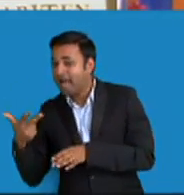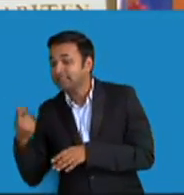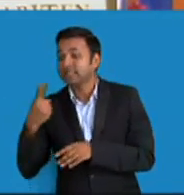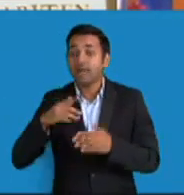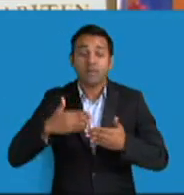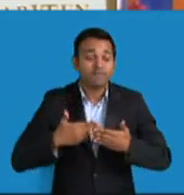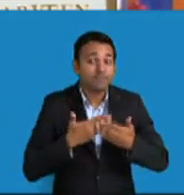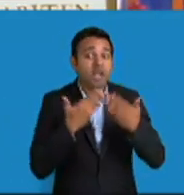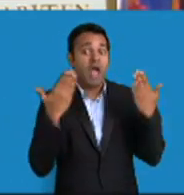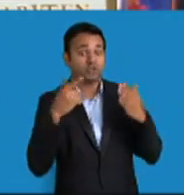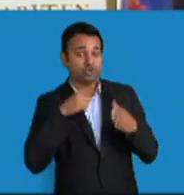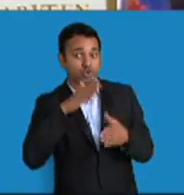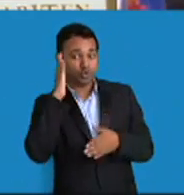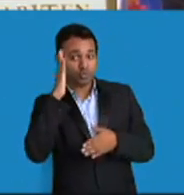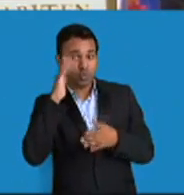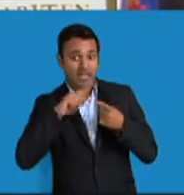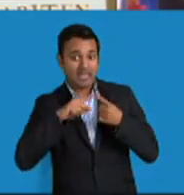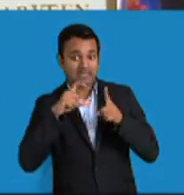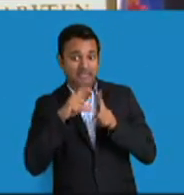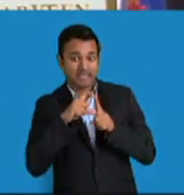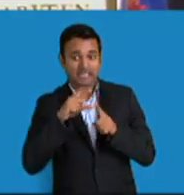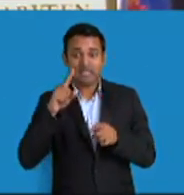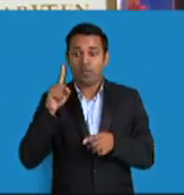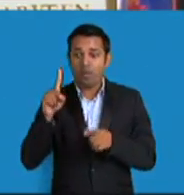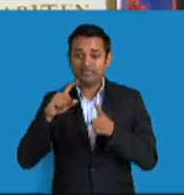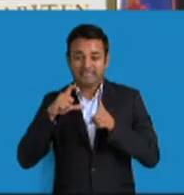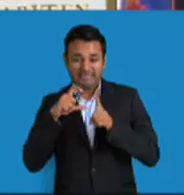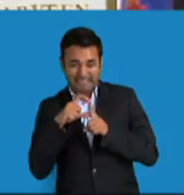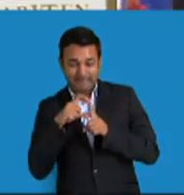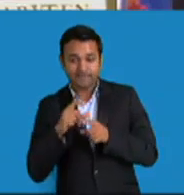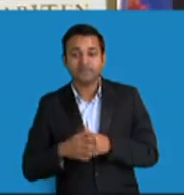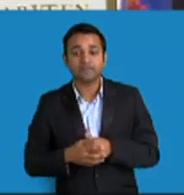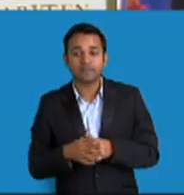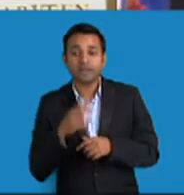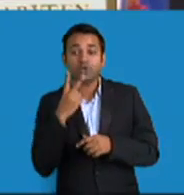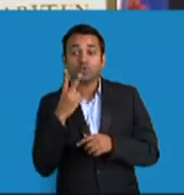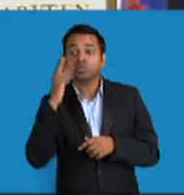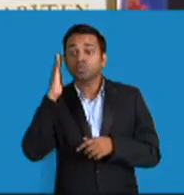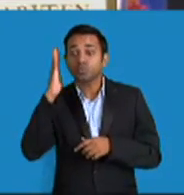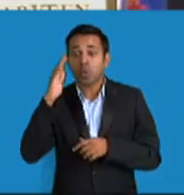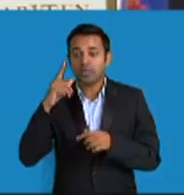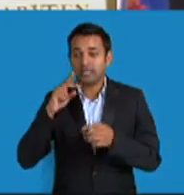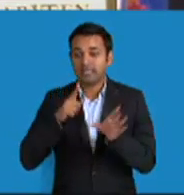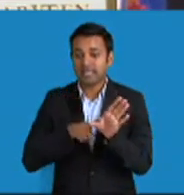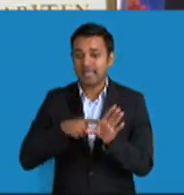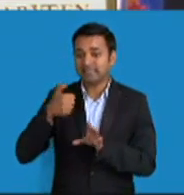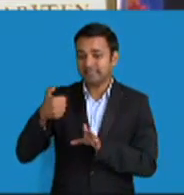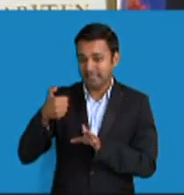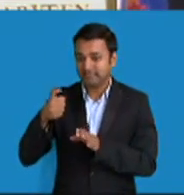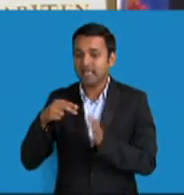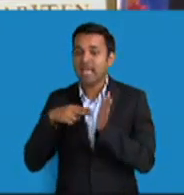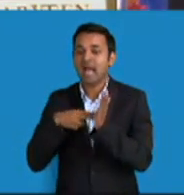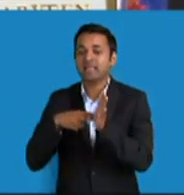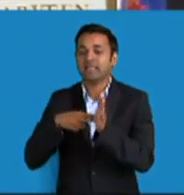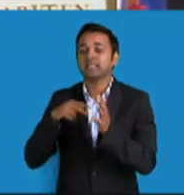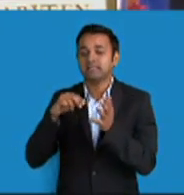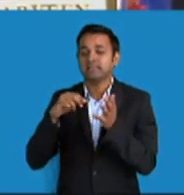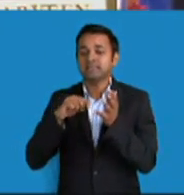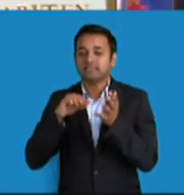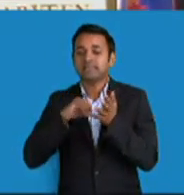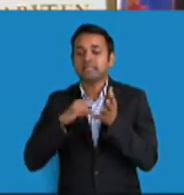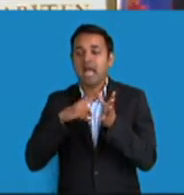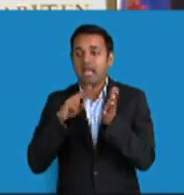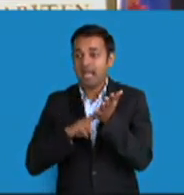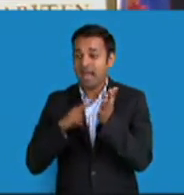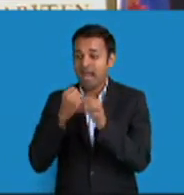ED1B category, Madam Speaker, the two schools in Year 6, Nani Sangam Primary School, and for Year 8,